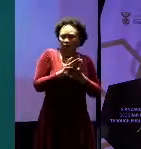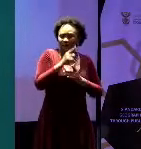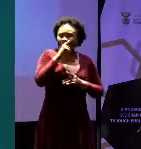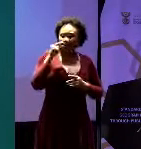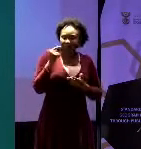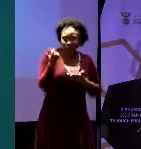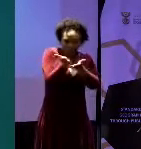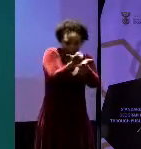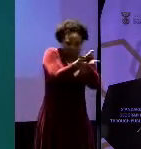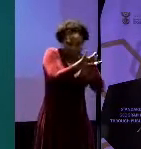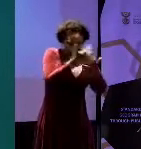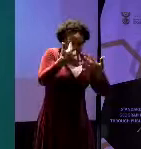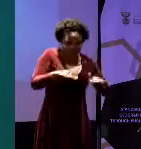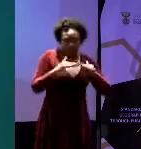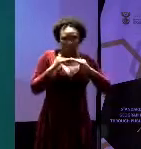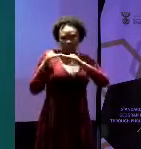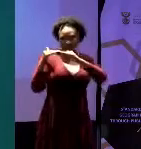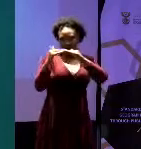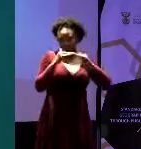and also to liaise with the